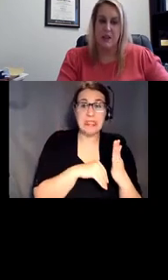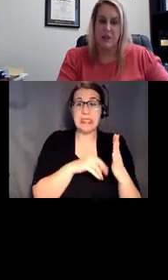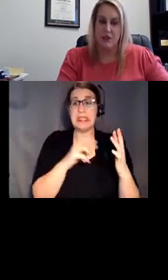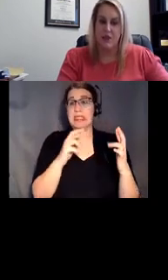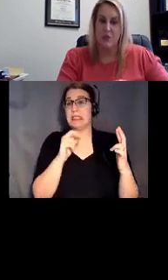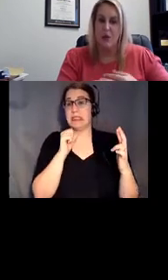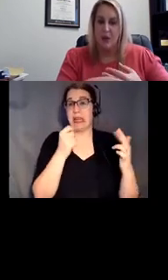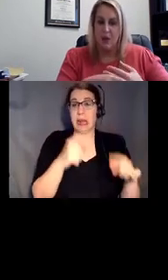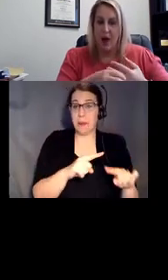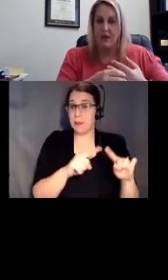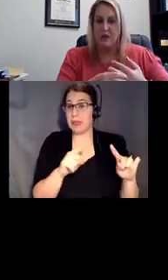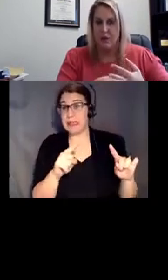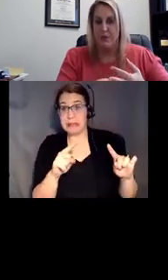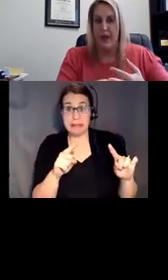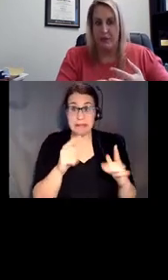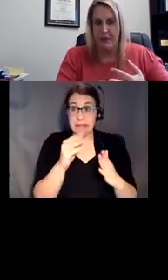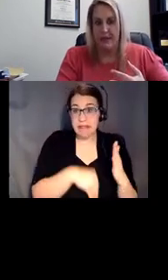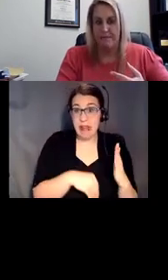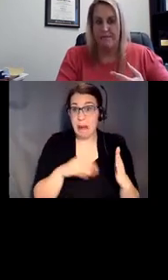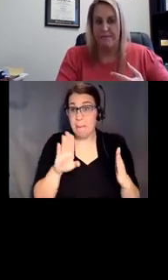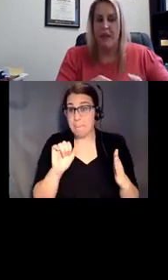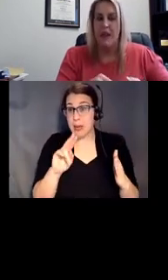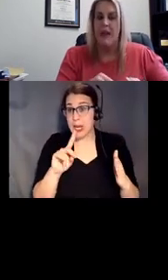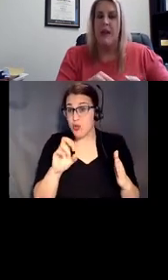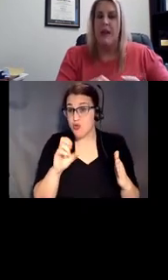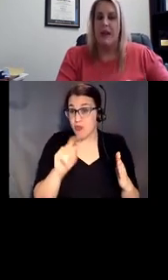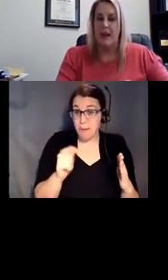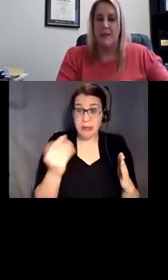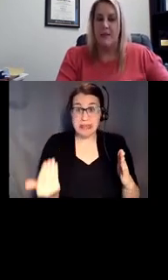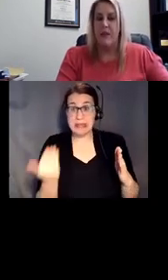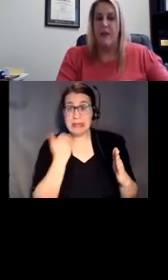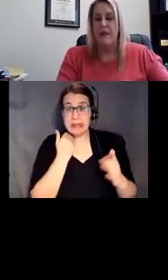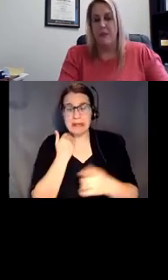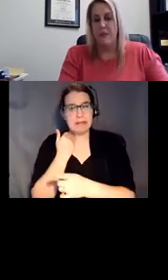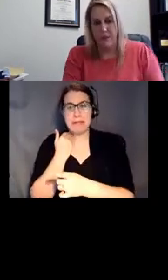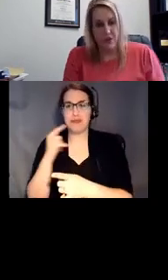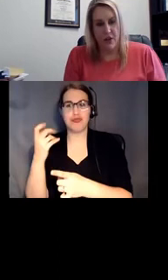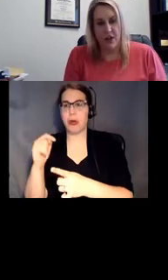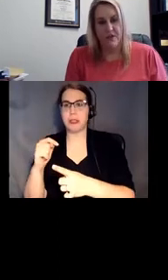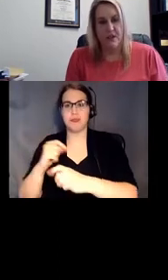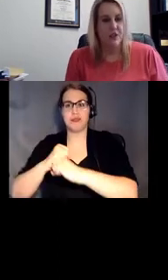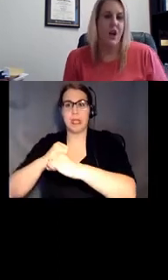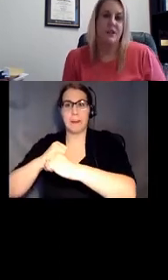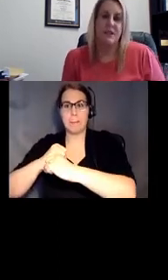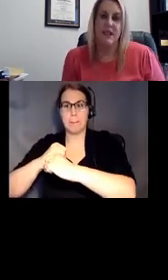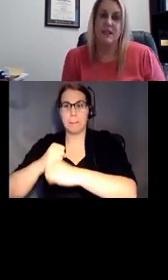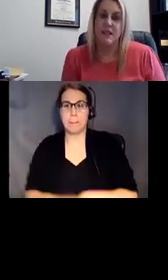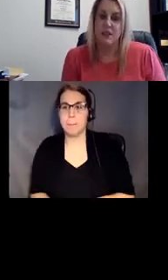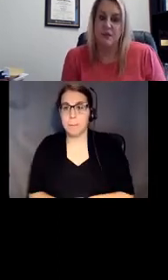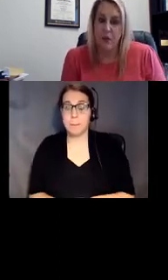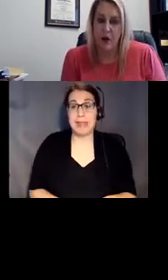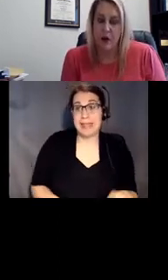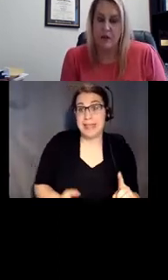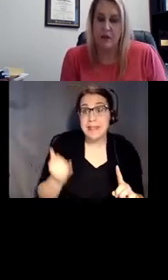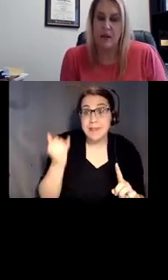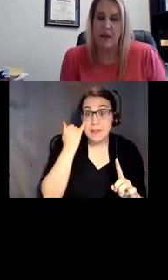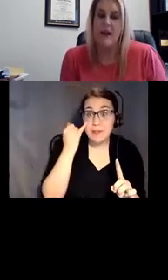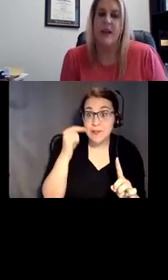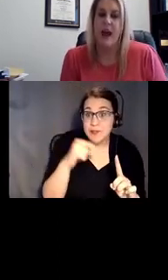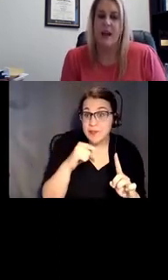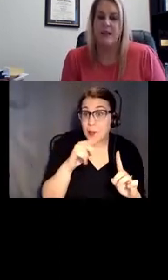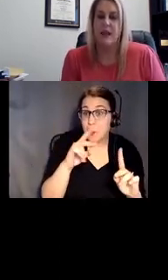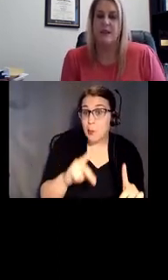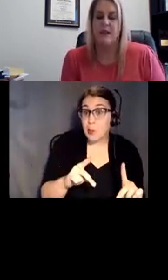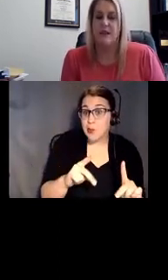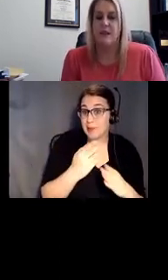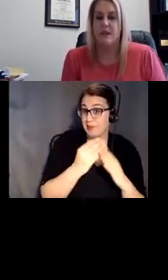subject to bankruptcy. If the beneficiary of this trust gets a divorce,